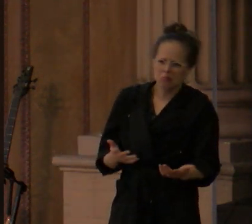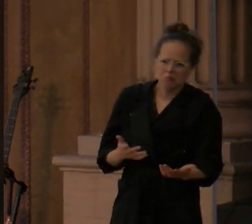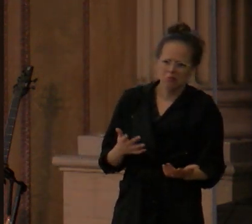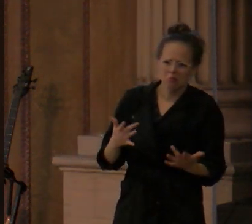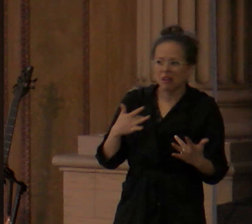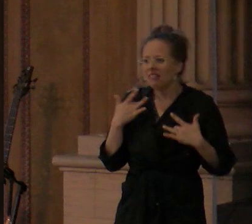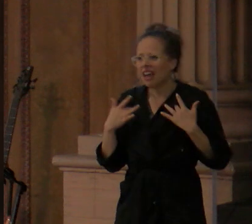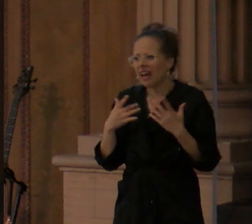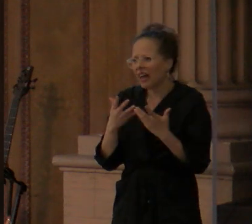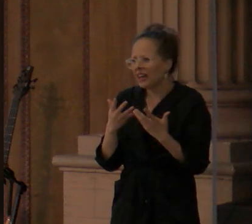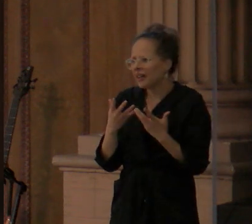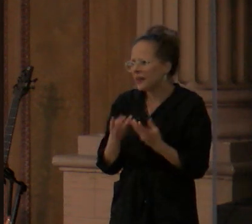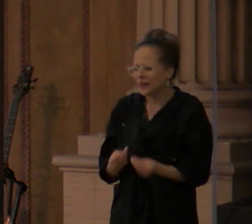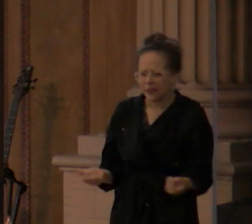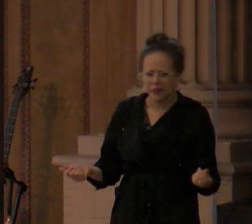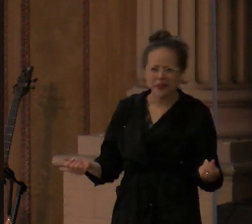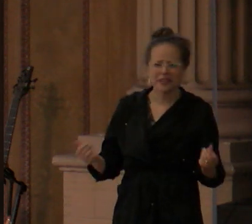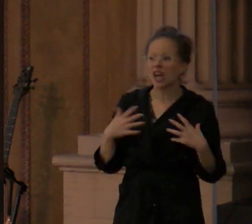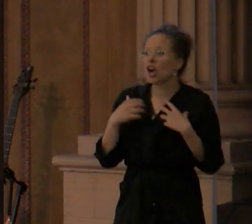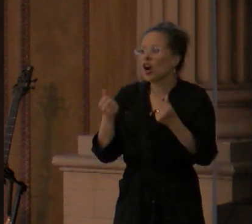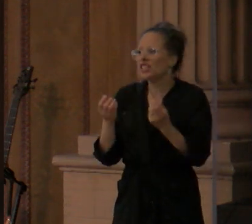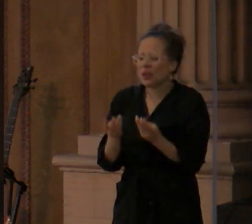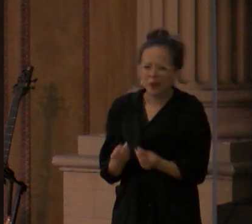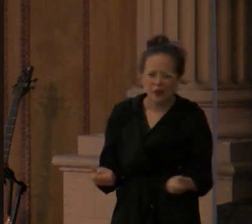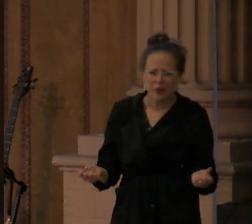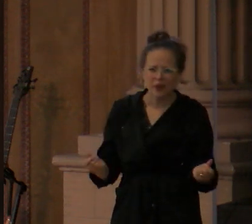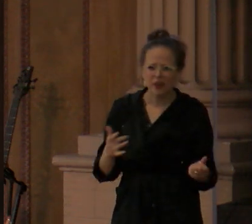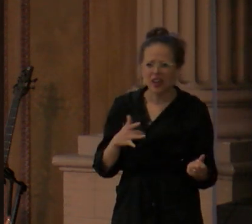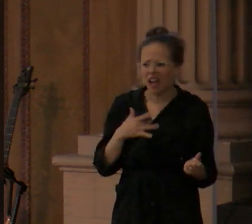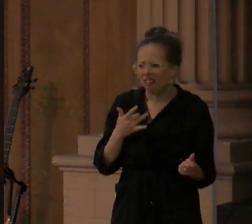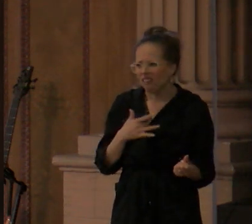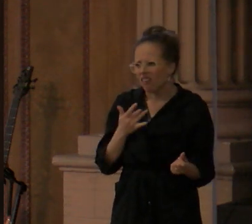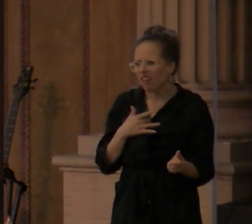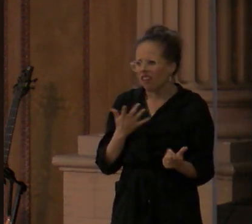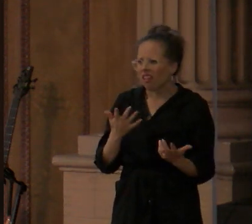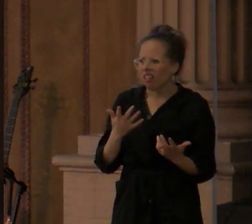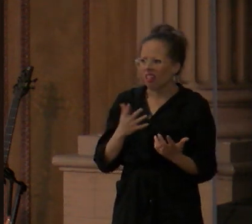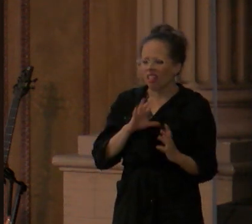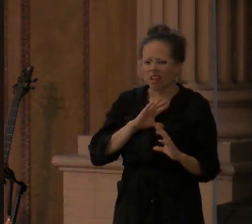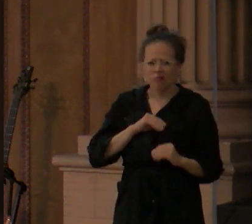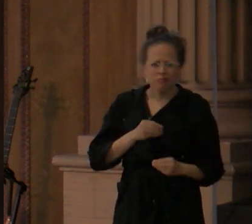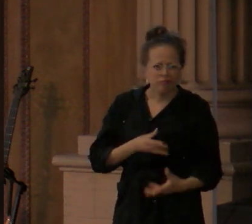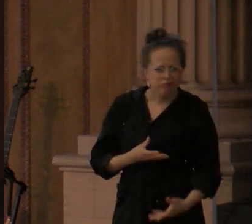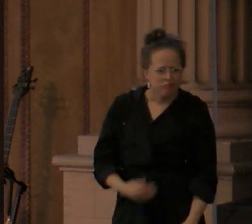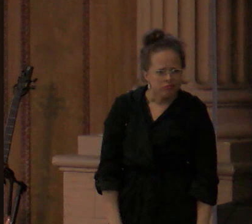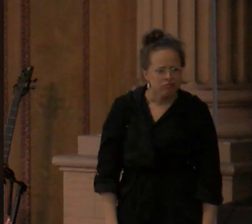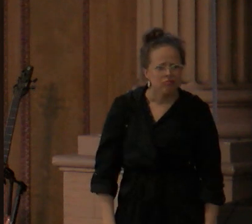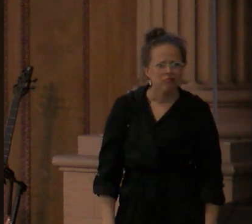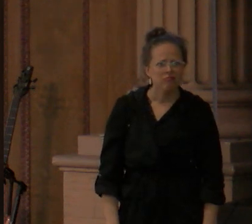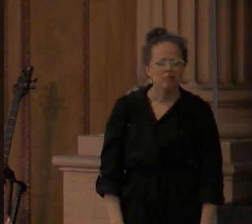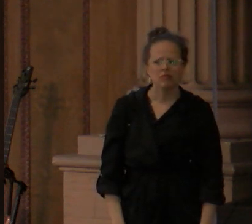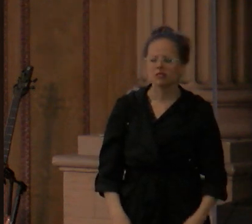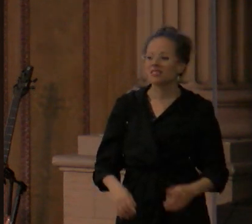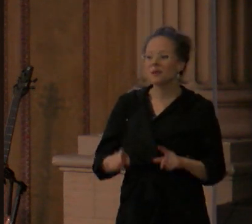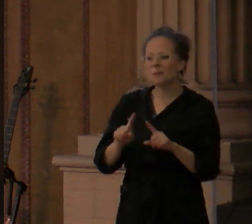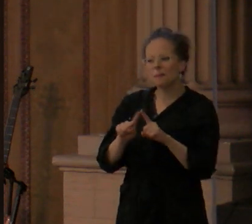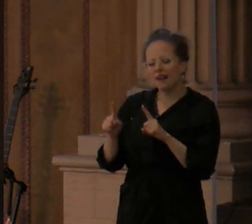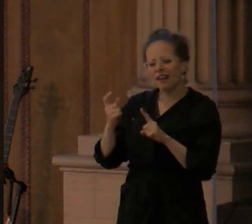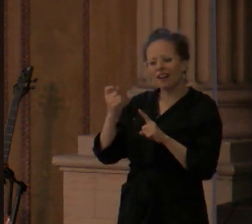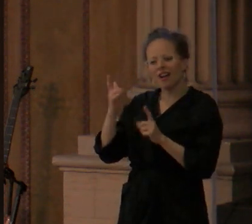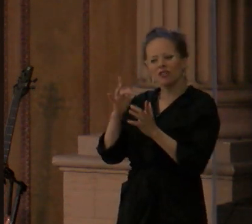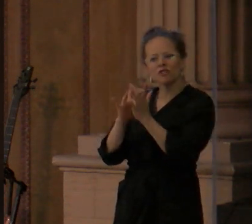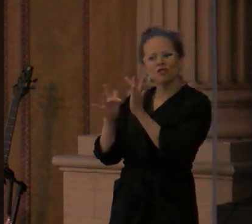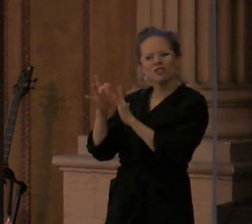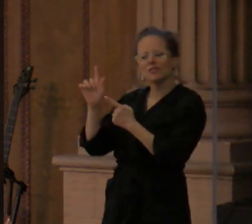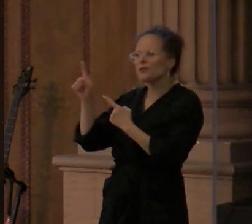vitality. You're lacking courage. You're just kind of a beat down moper. But remember that Jesus is the only one who perfectly